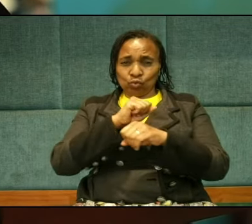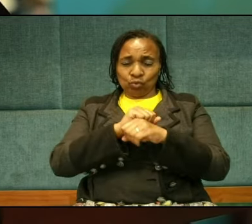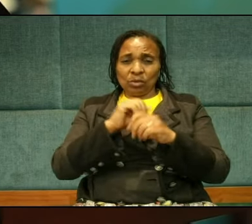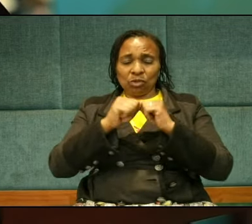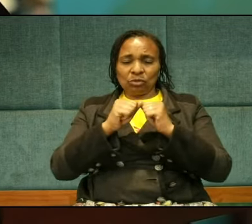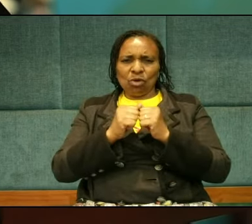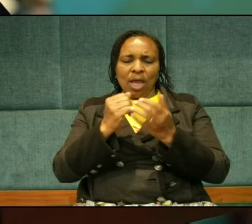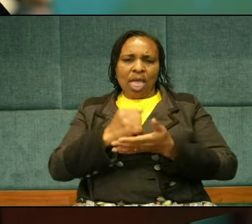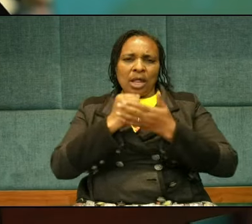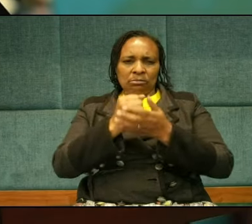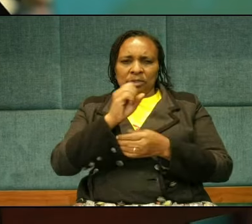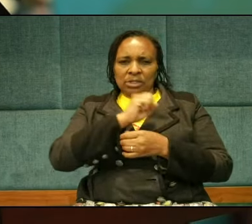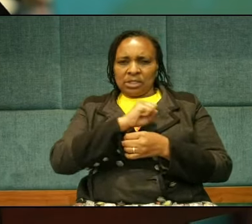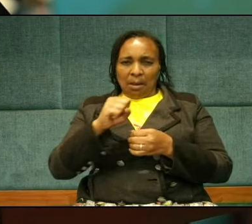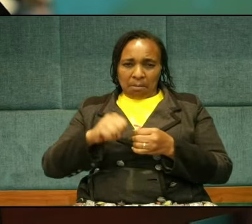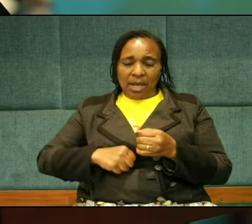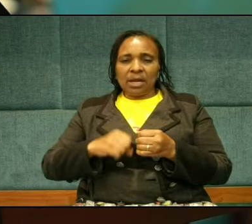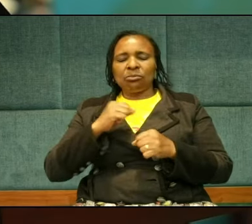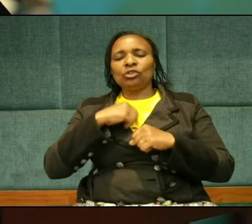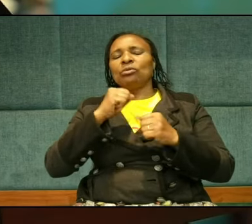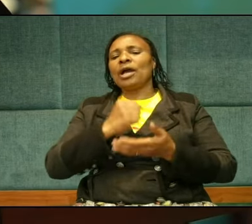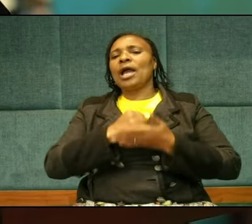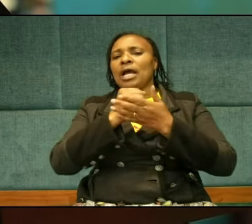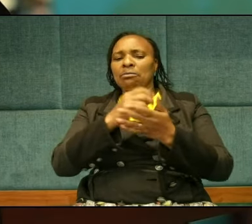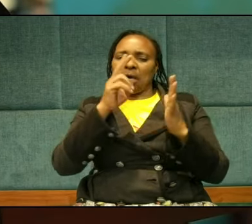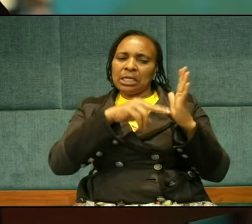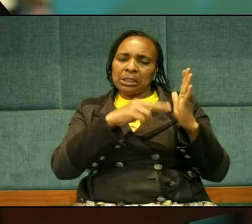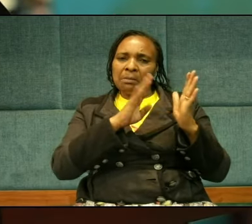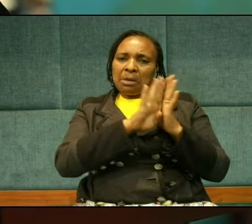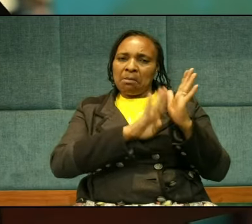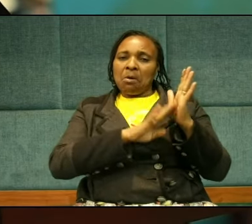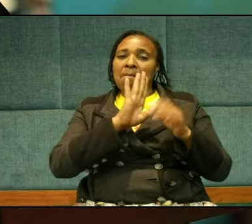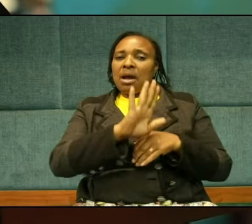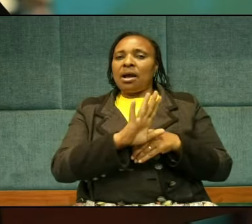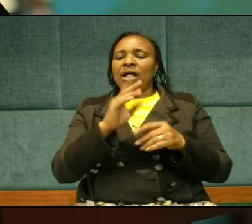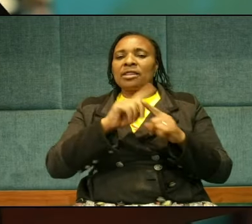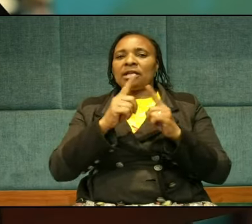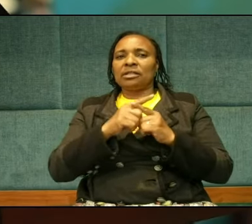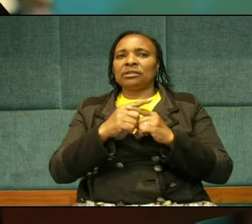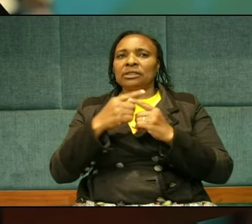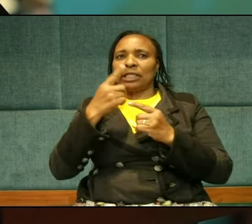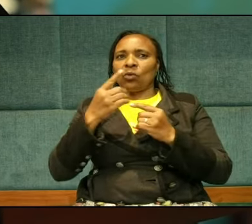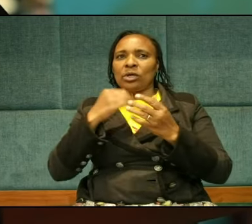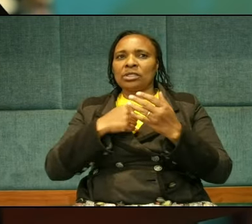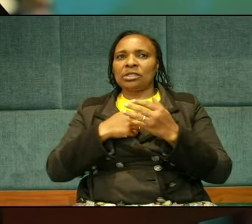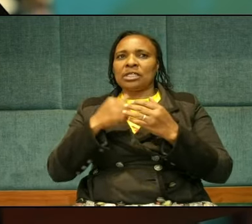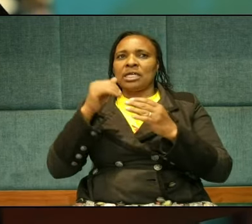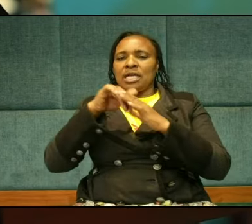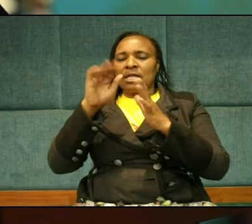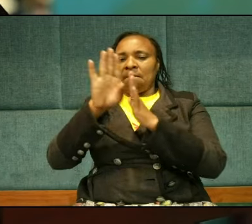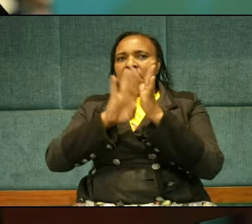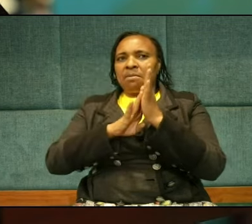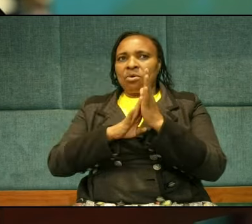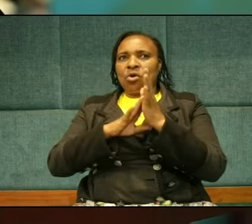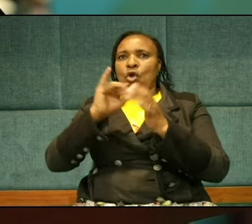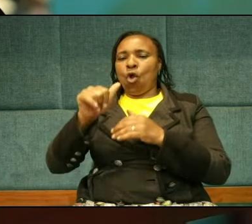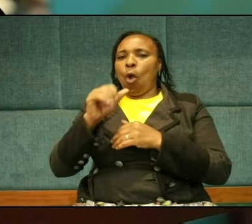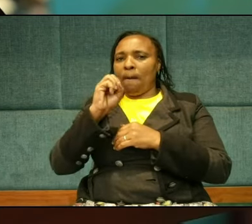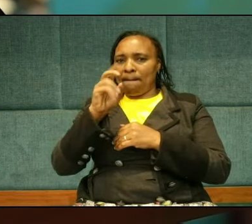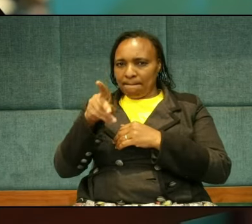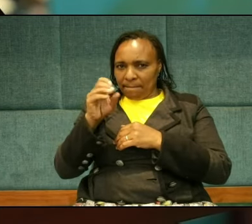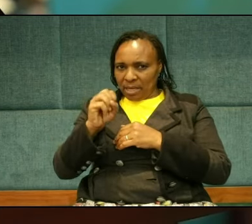asked Samuel, "May I read from your Bible?" "Of course," Samuel replied, and handed over his children's picture Bible. Johan opened it